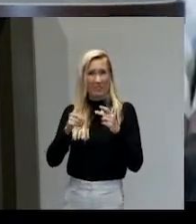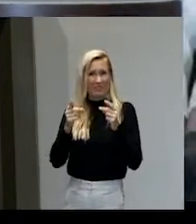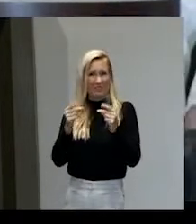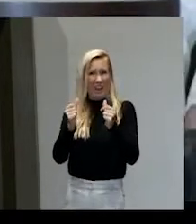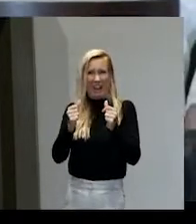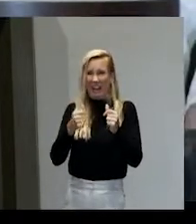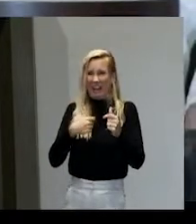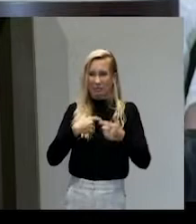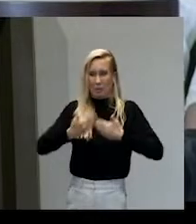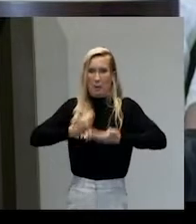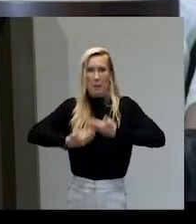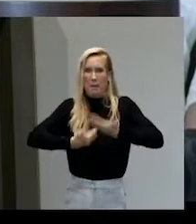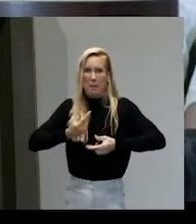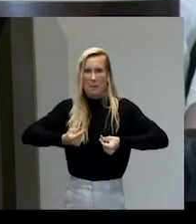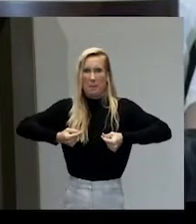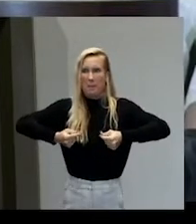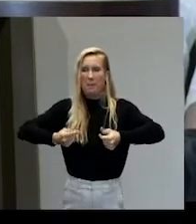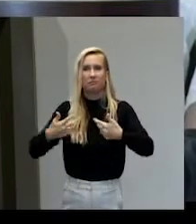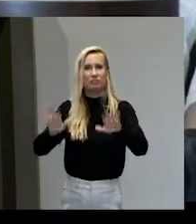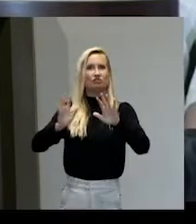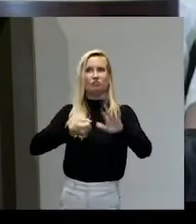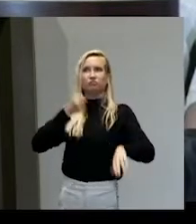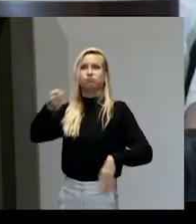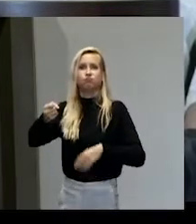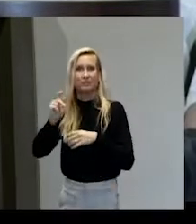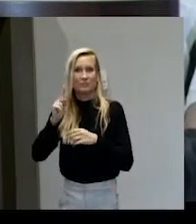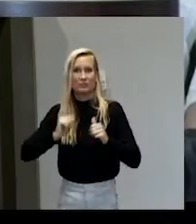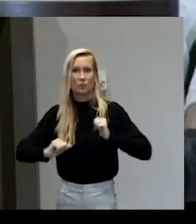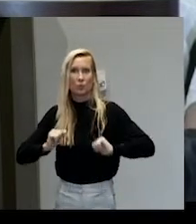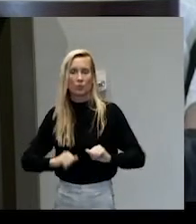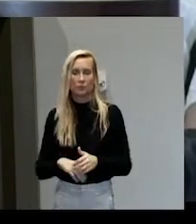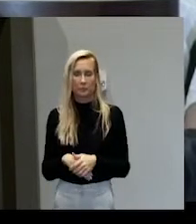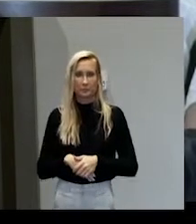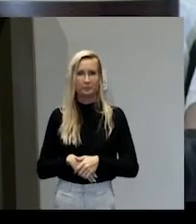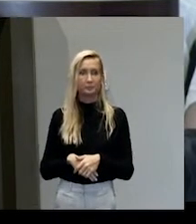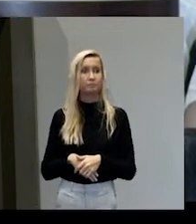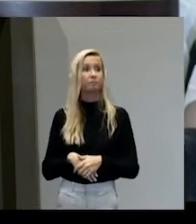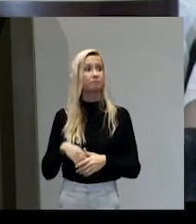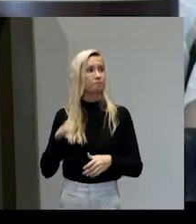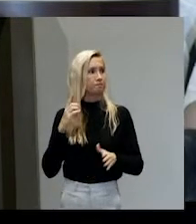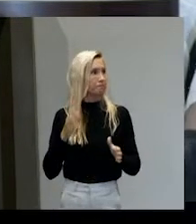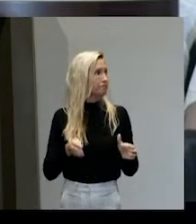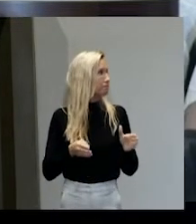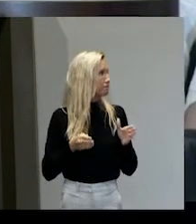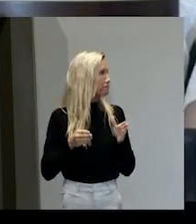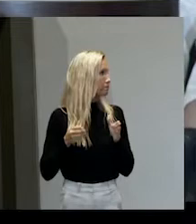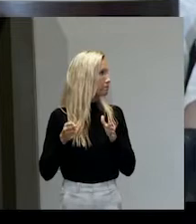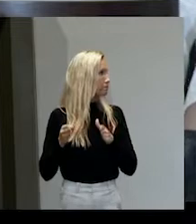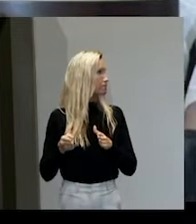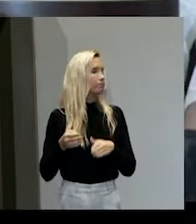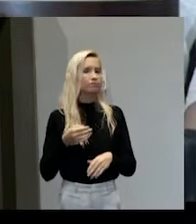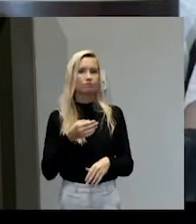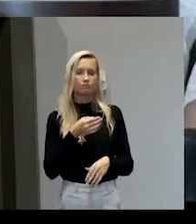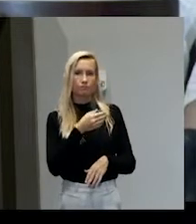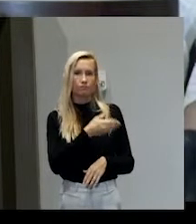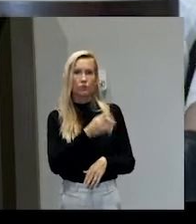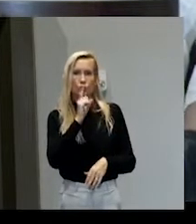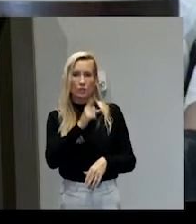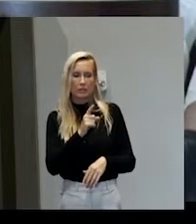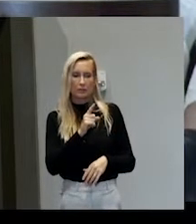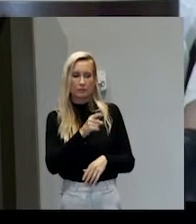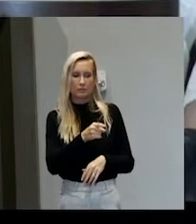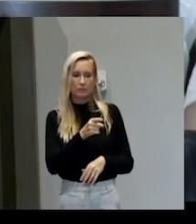job of answering this in terms of just how much she identifies with her character. But Rick, Andrew, for both of